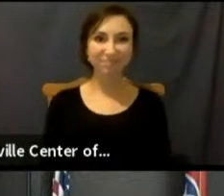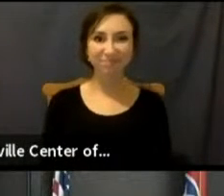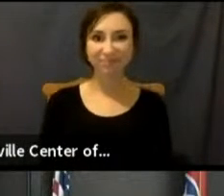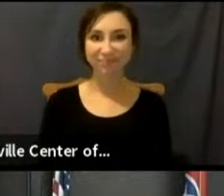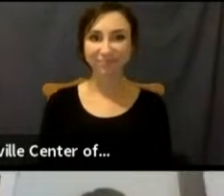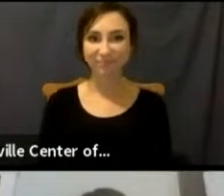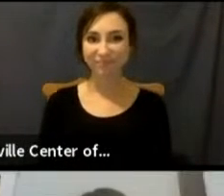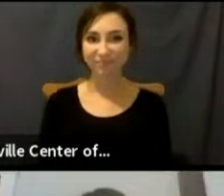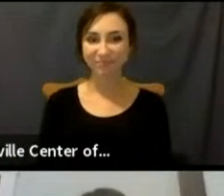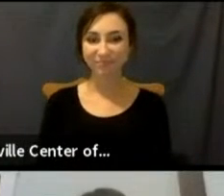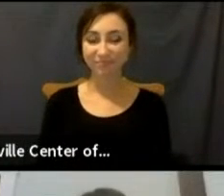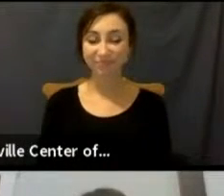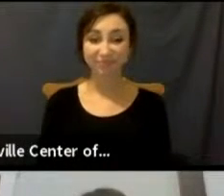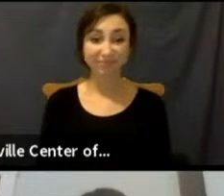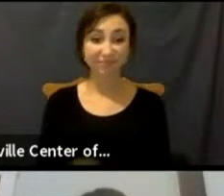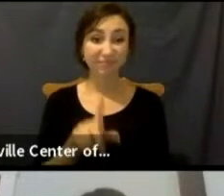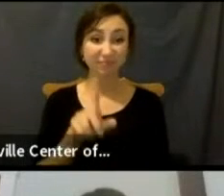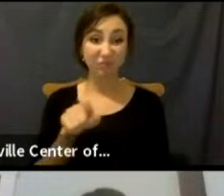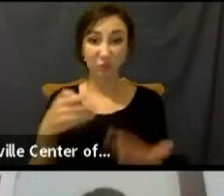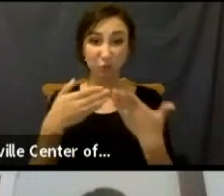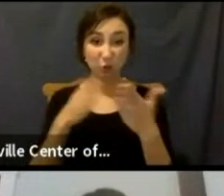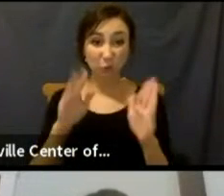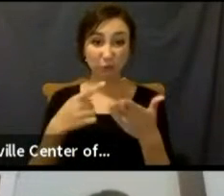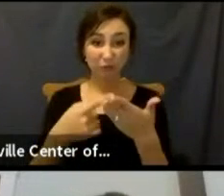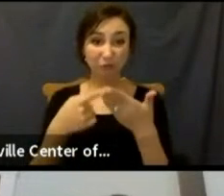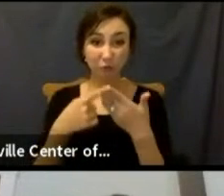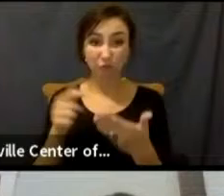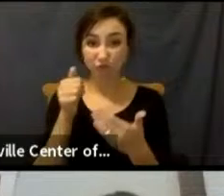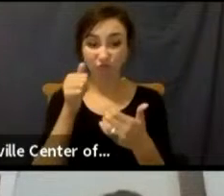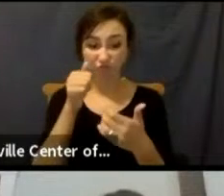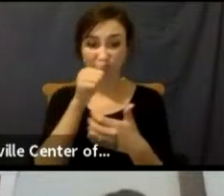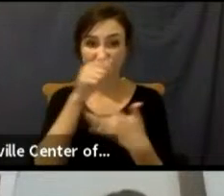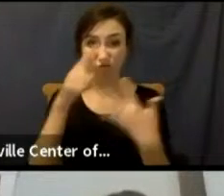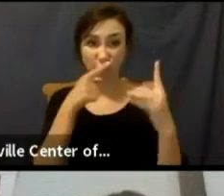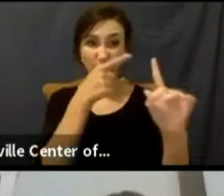I'm certainly open for discussion on all those points.